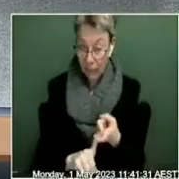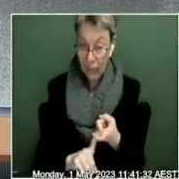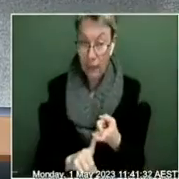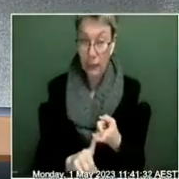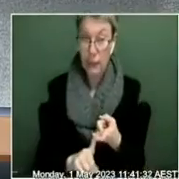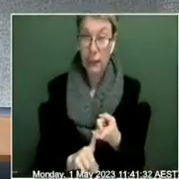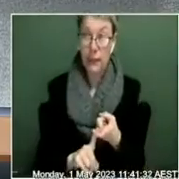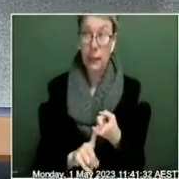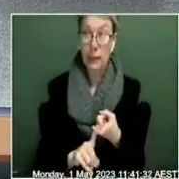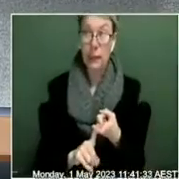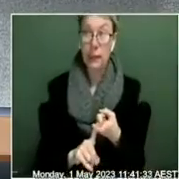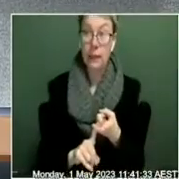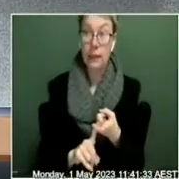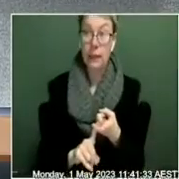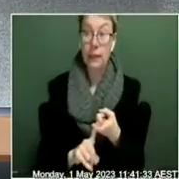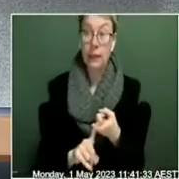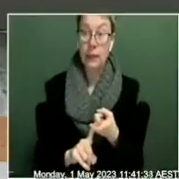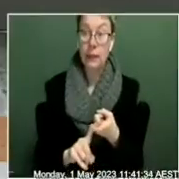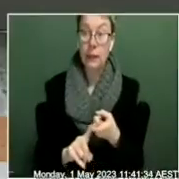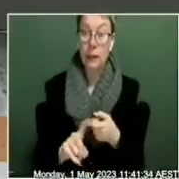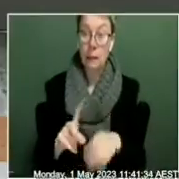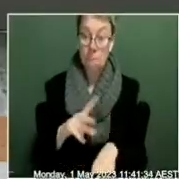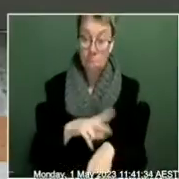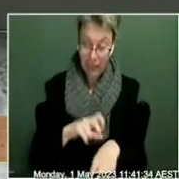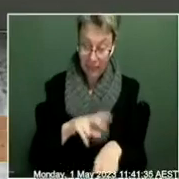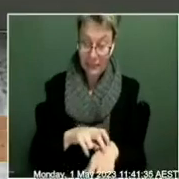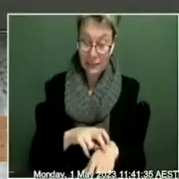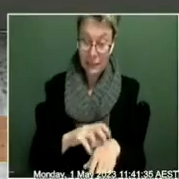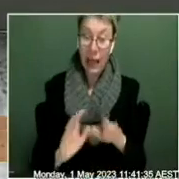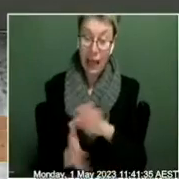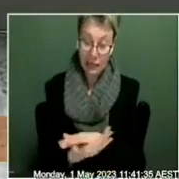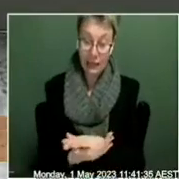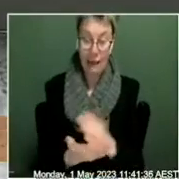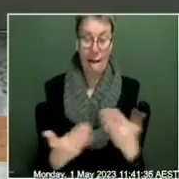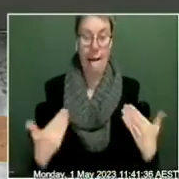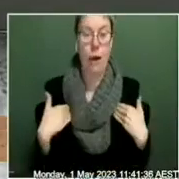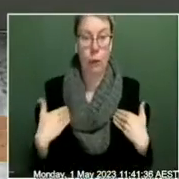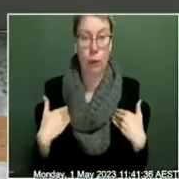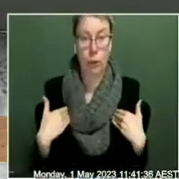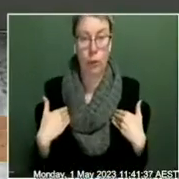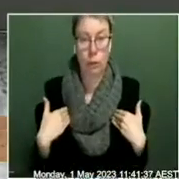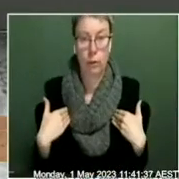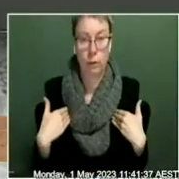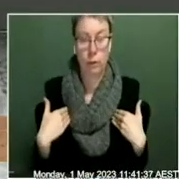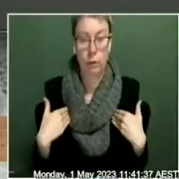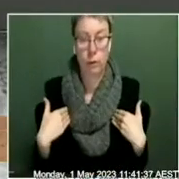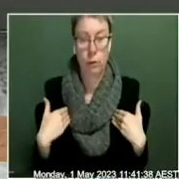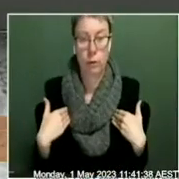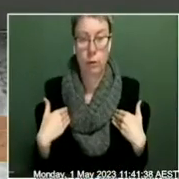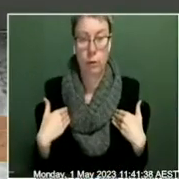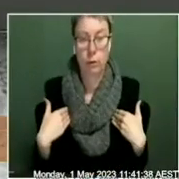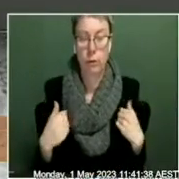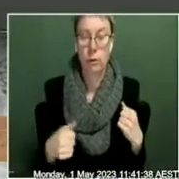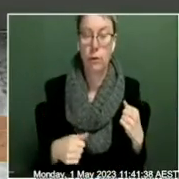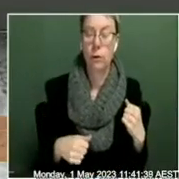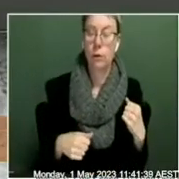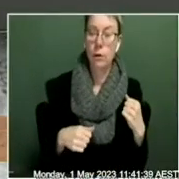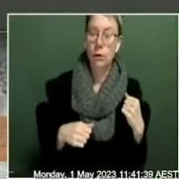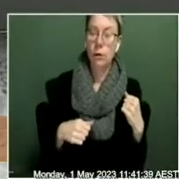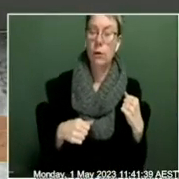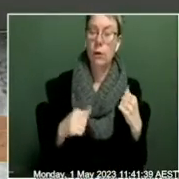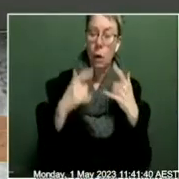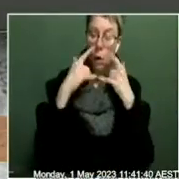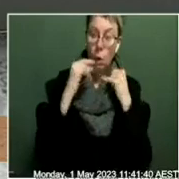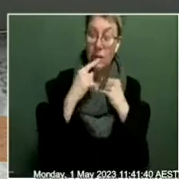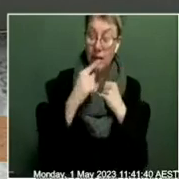police will be using a discretion that they already use every day, to the extent that we've heard evidence at Yoorrook